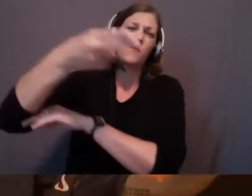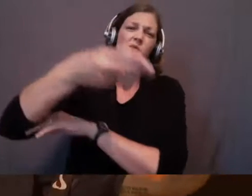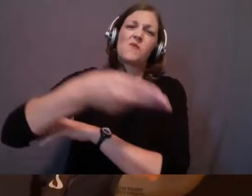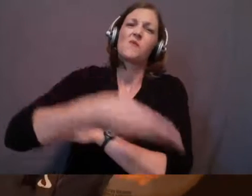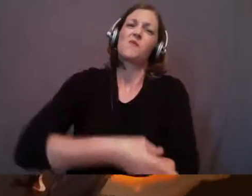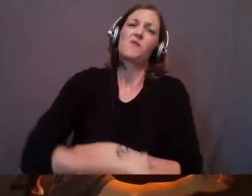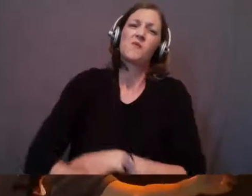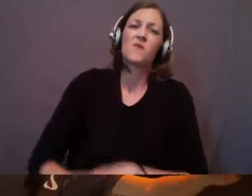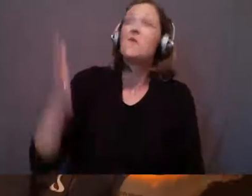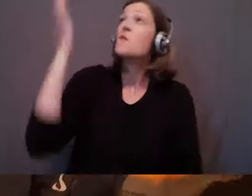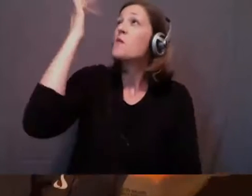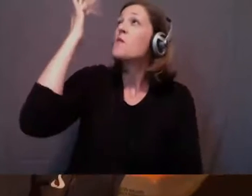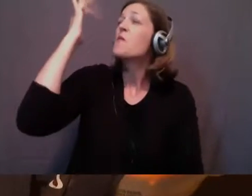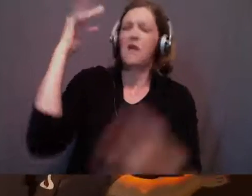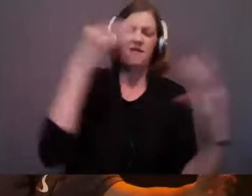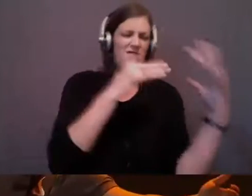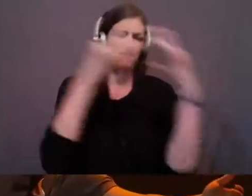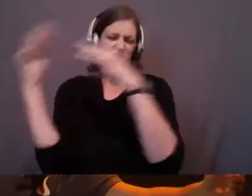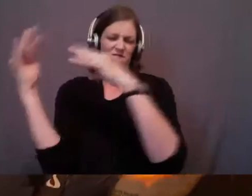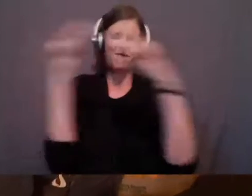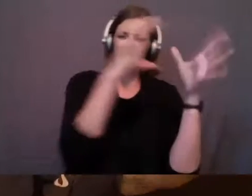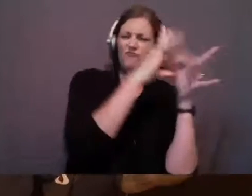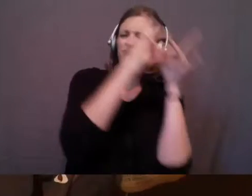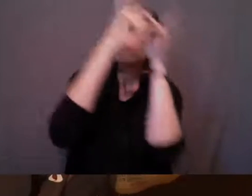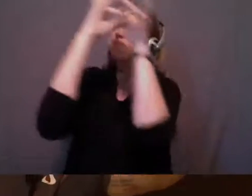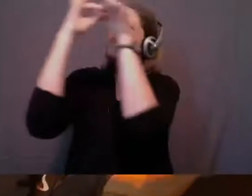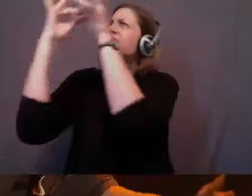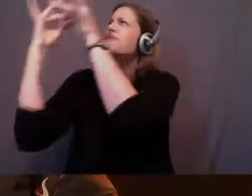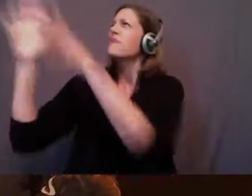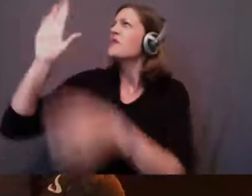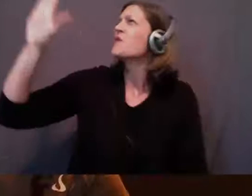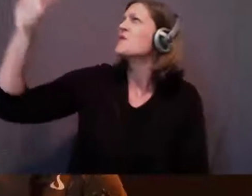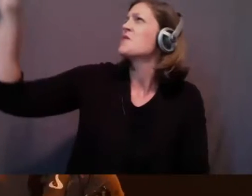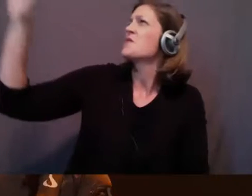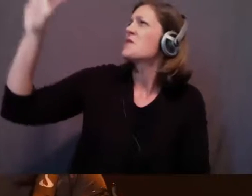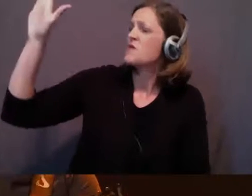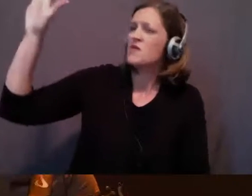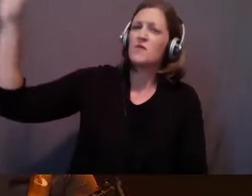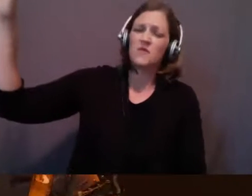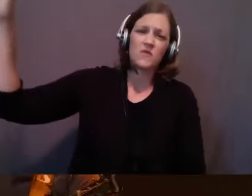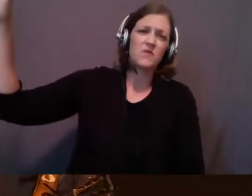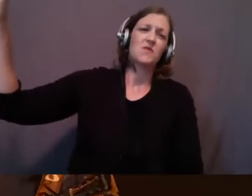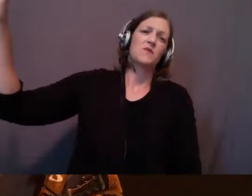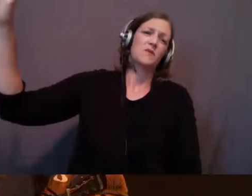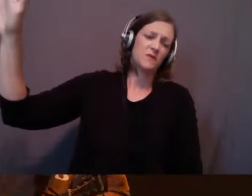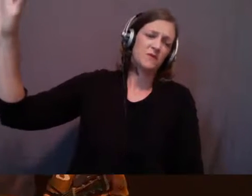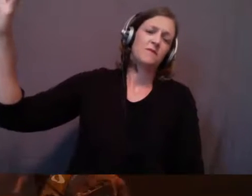victory. For the battle belongs to you,